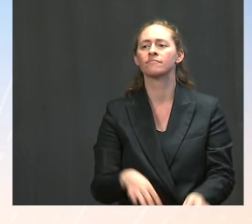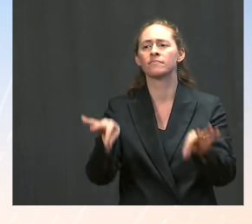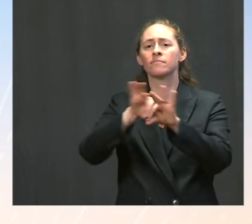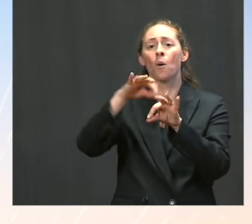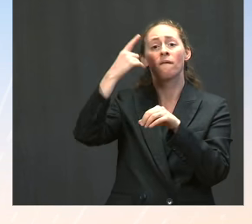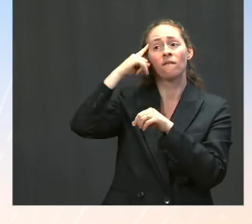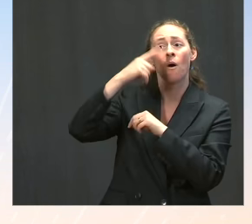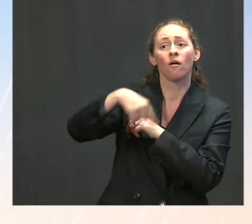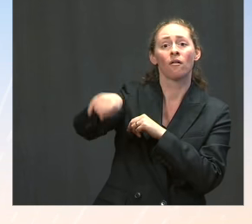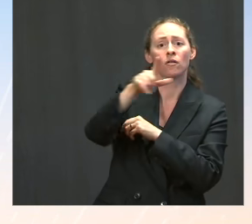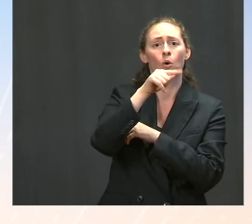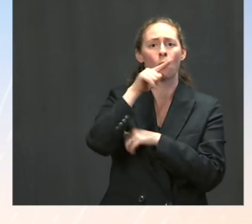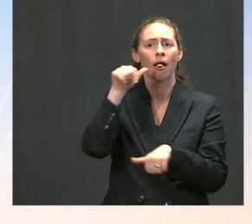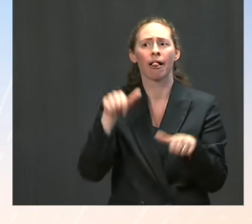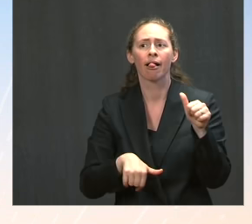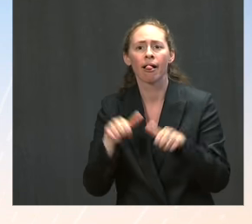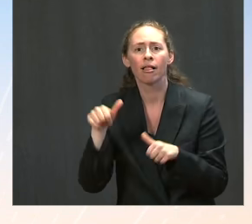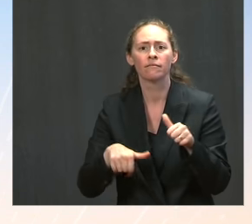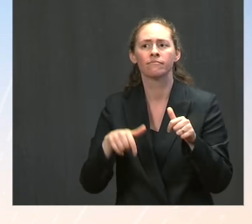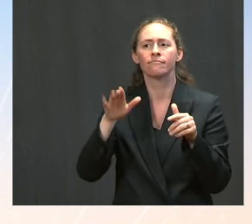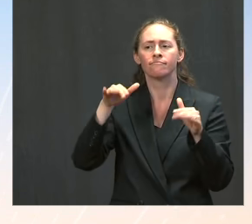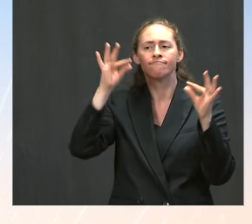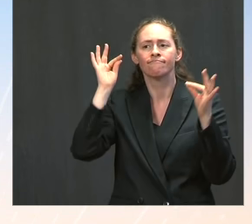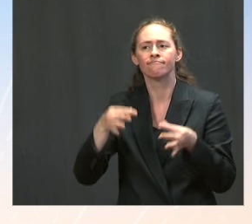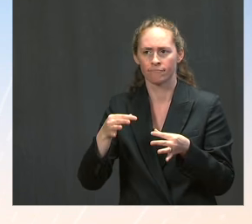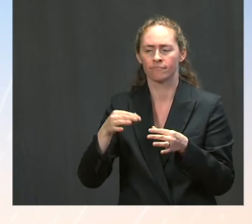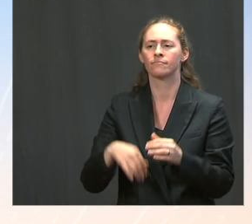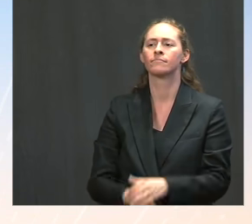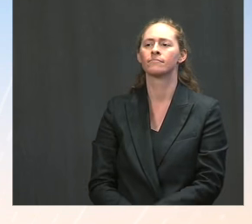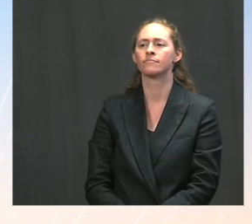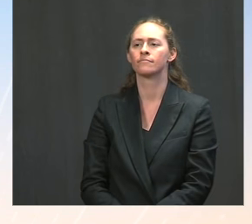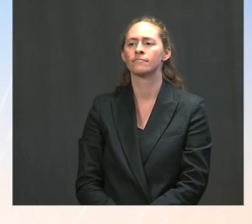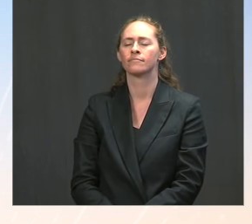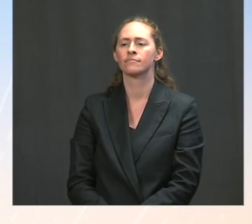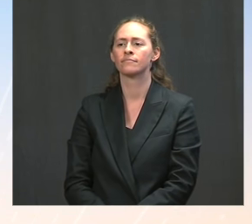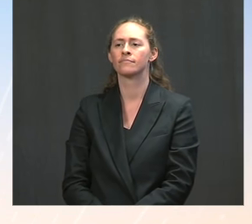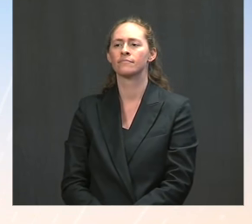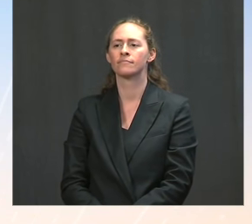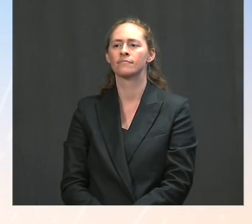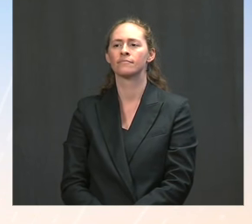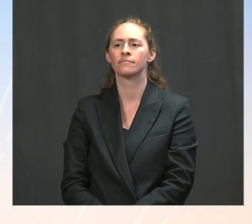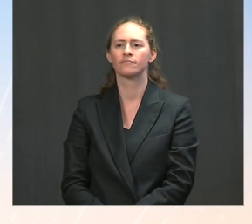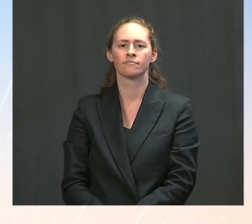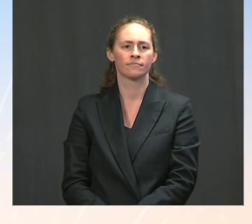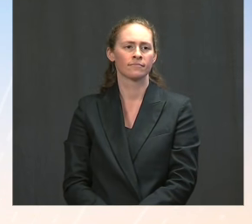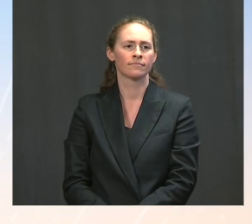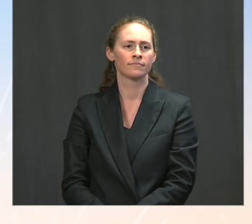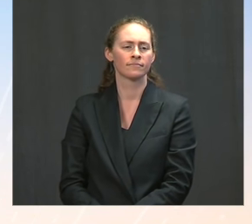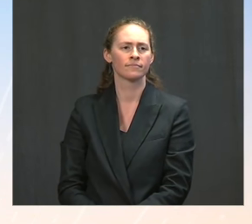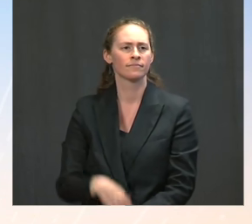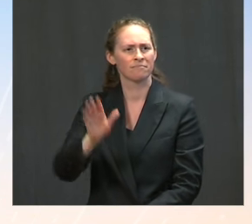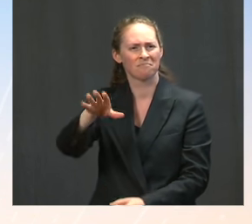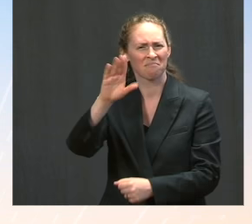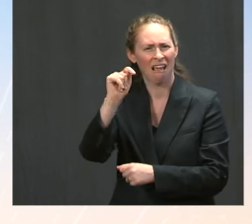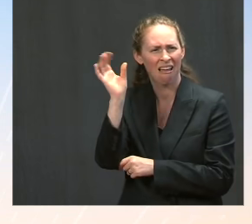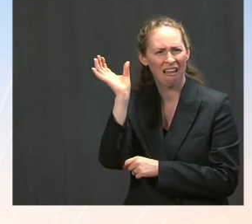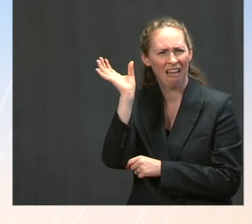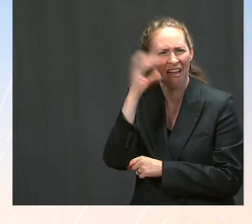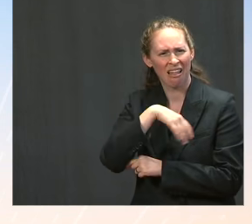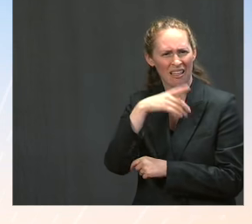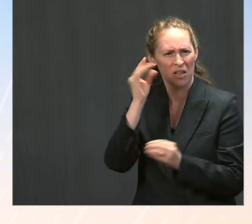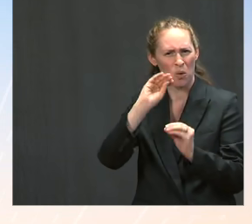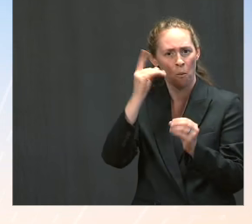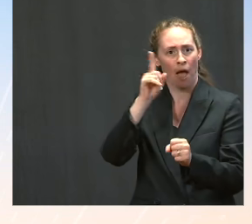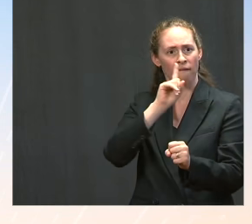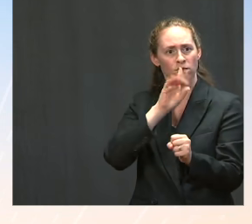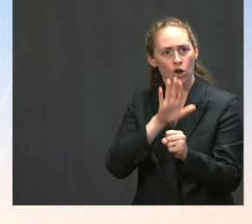be led with public health guidance, and they've made that very clear this morning. It's just unusual that no one will confirm the discussions are actually